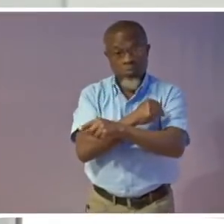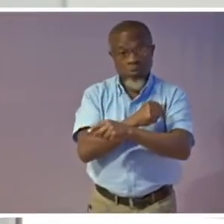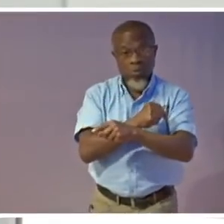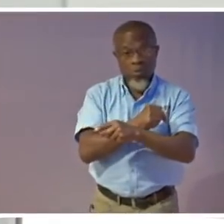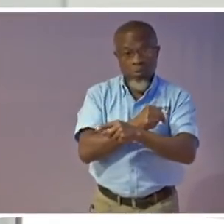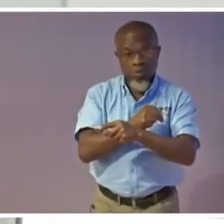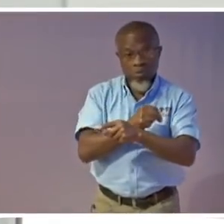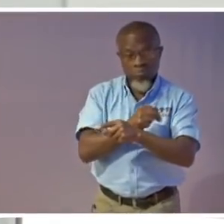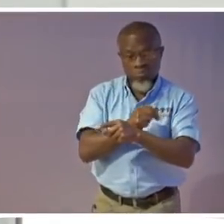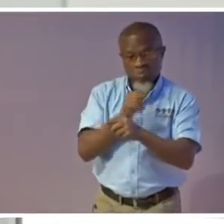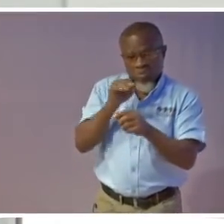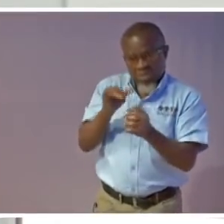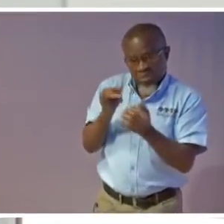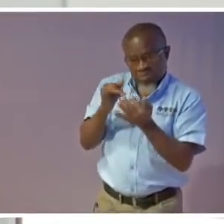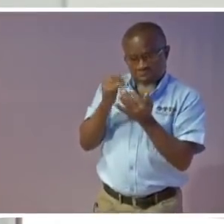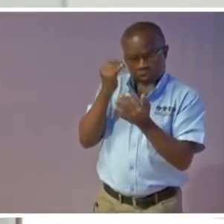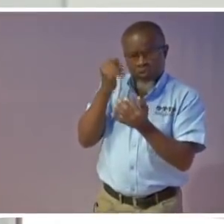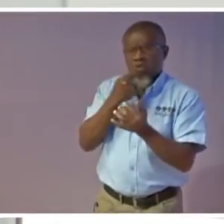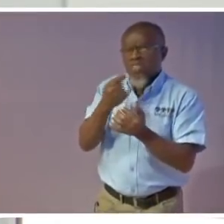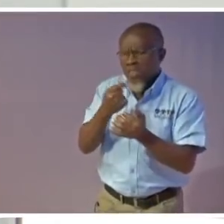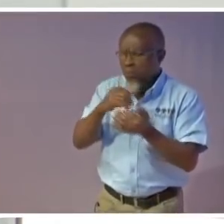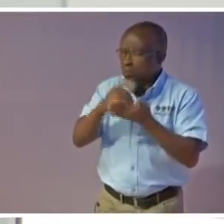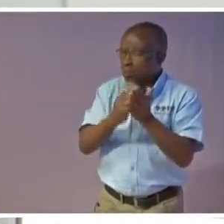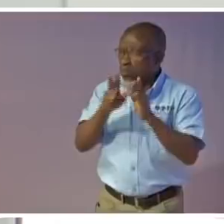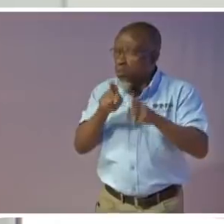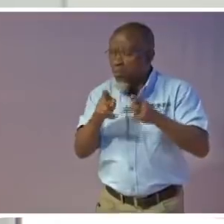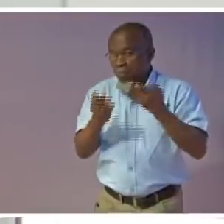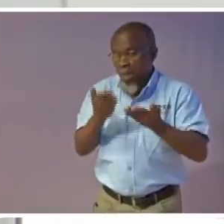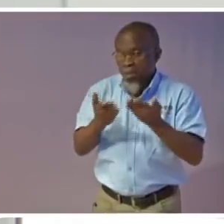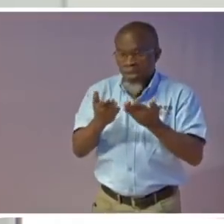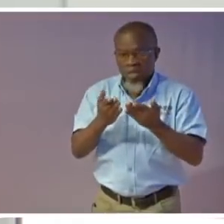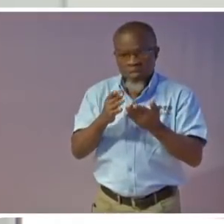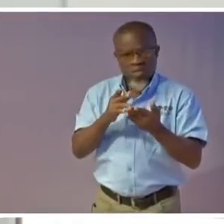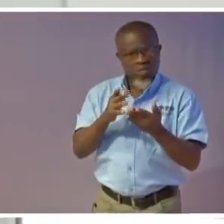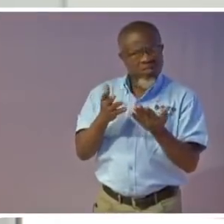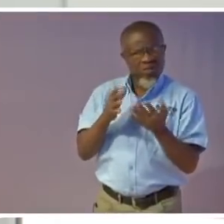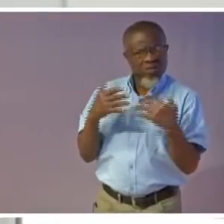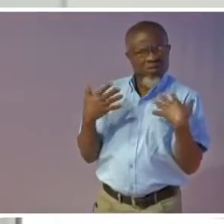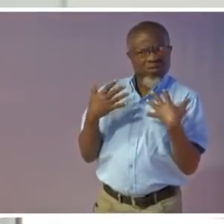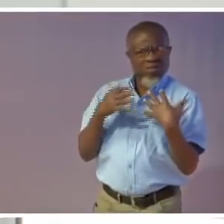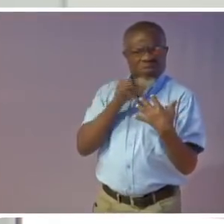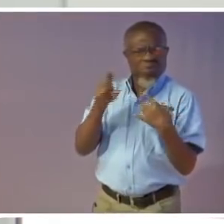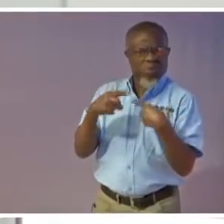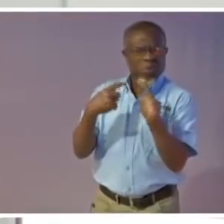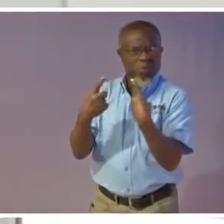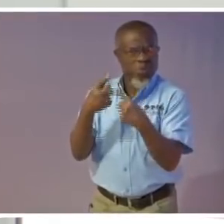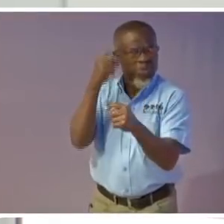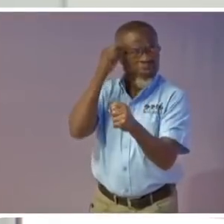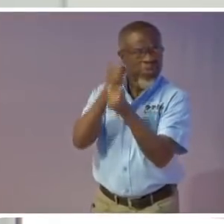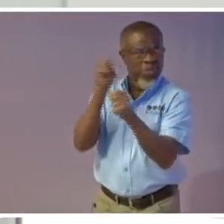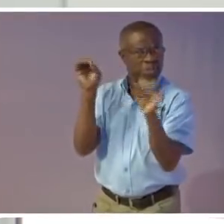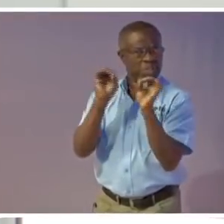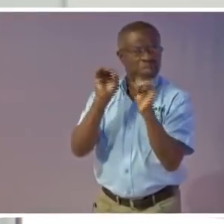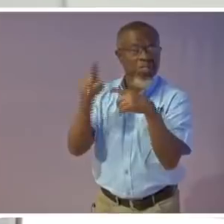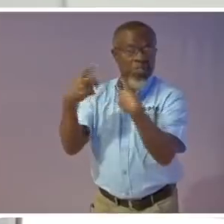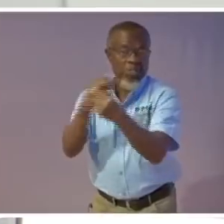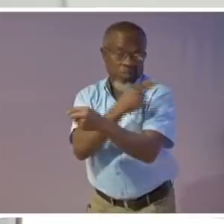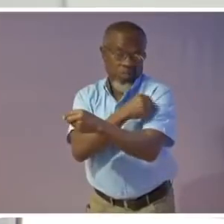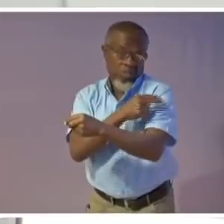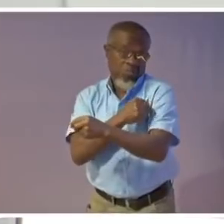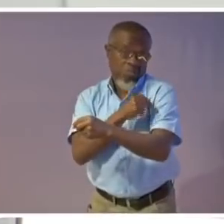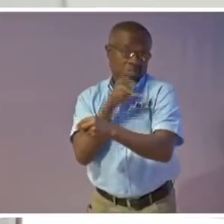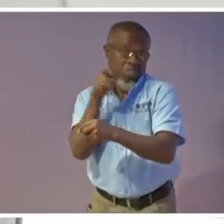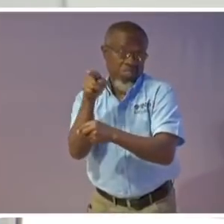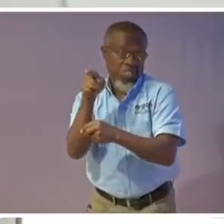there is a perception regarding care in the parallel healthcare facilities and at the accident and